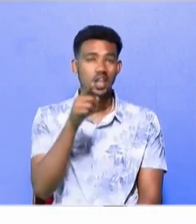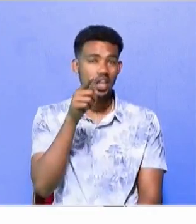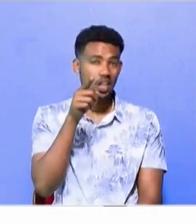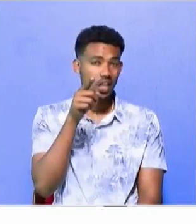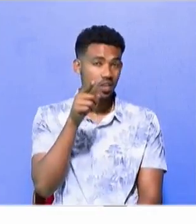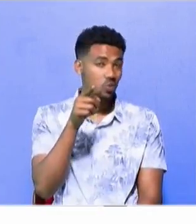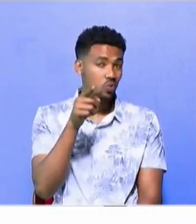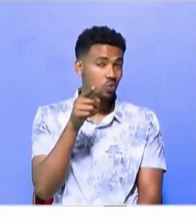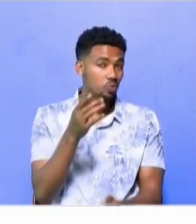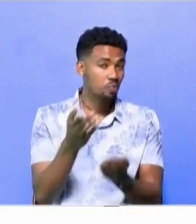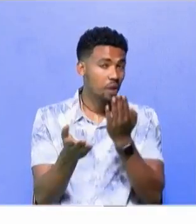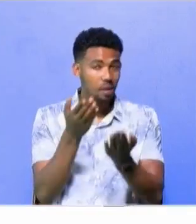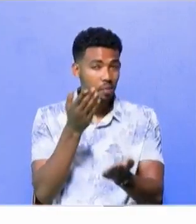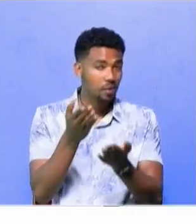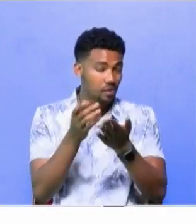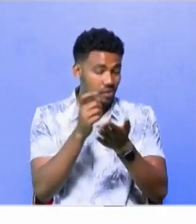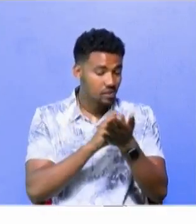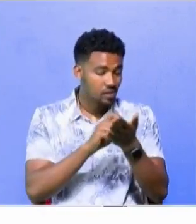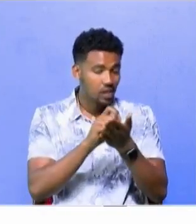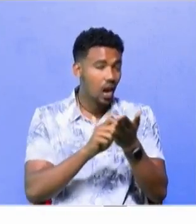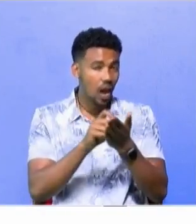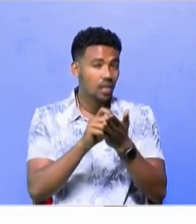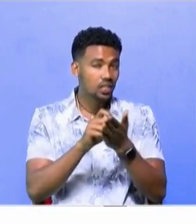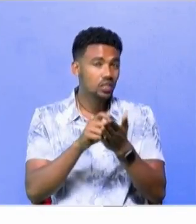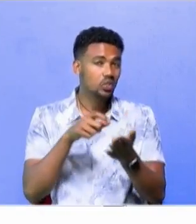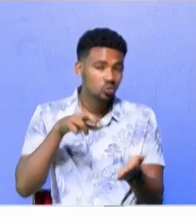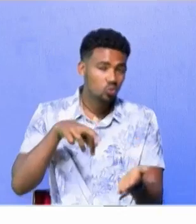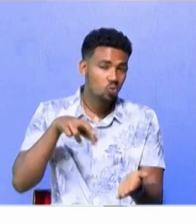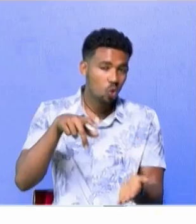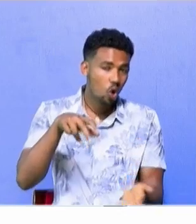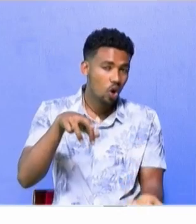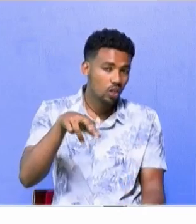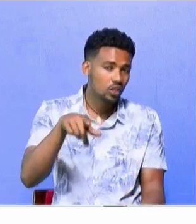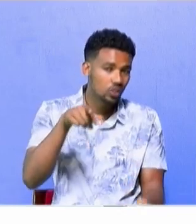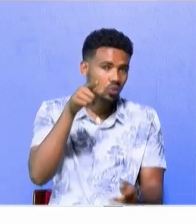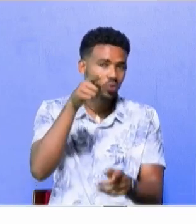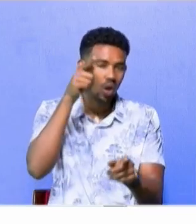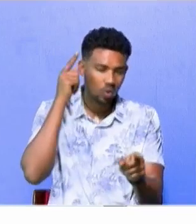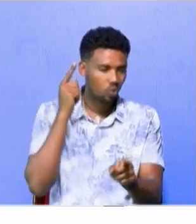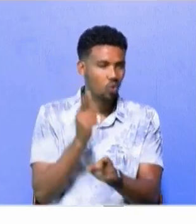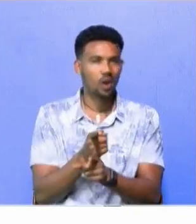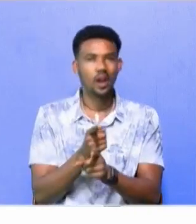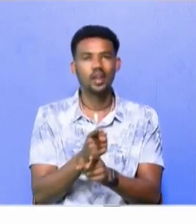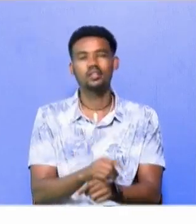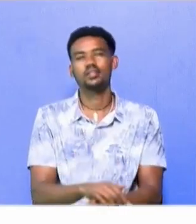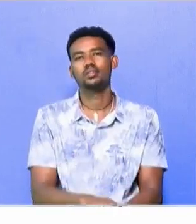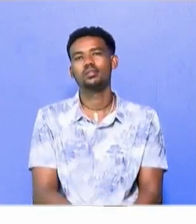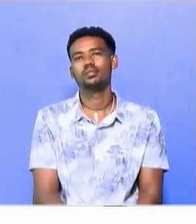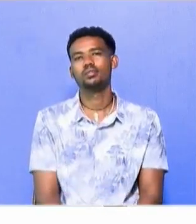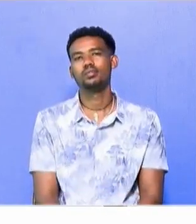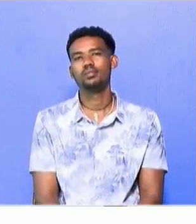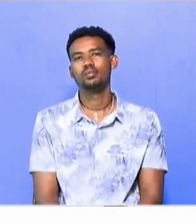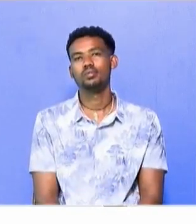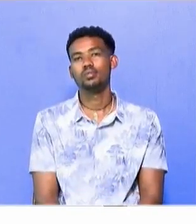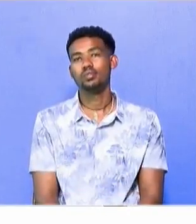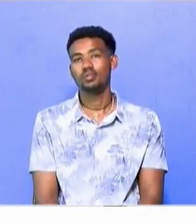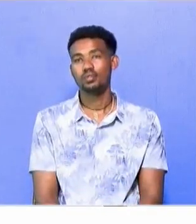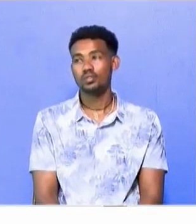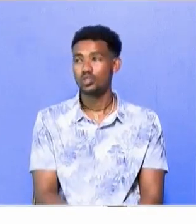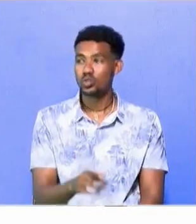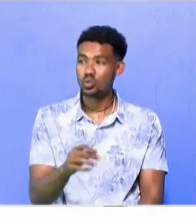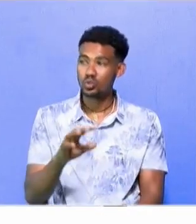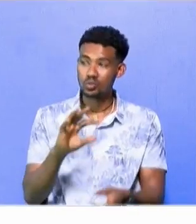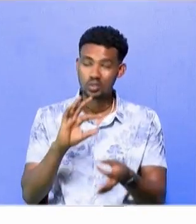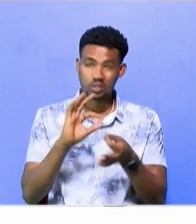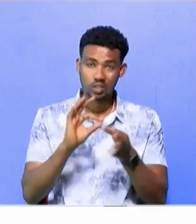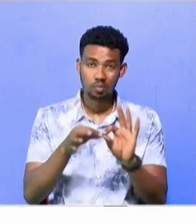If you write even walk, you are correct. Do you know the